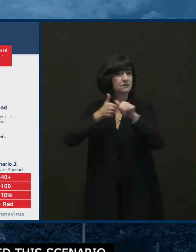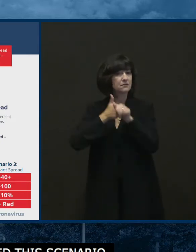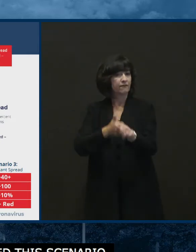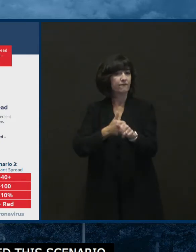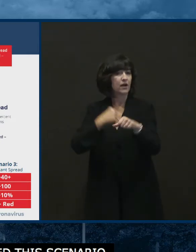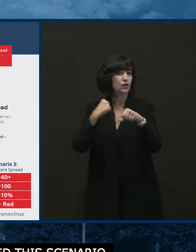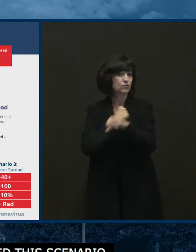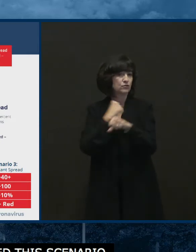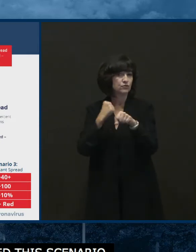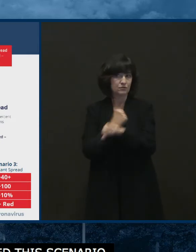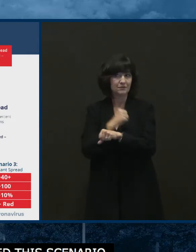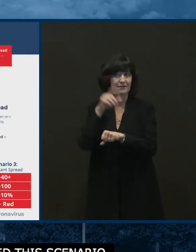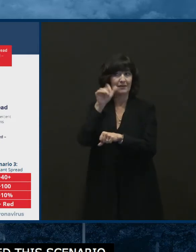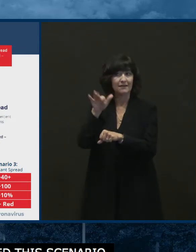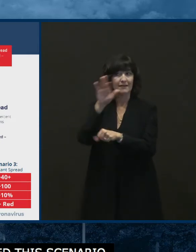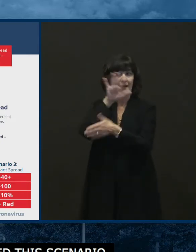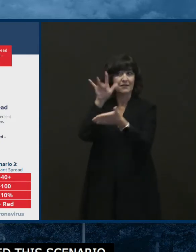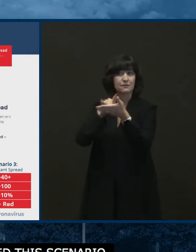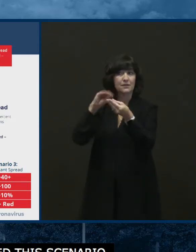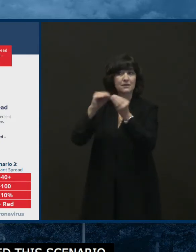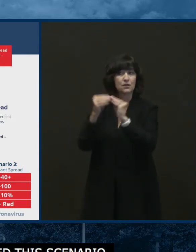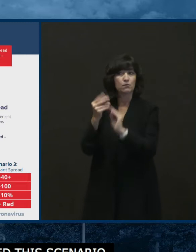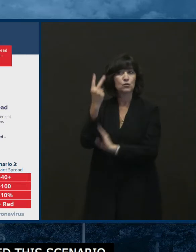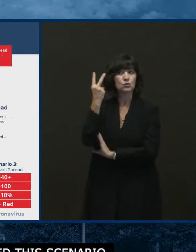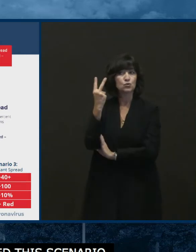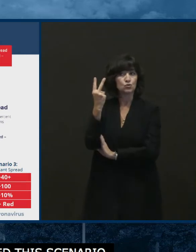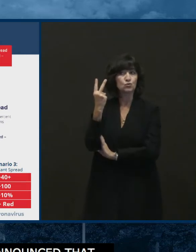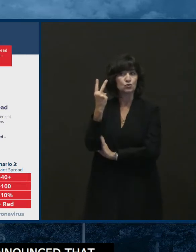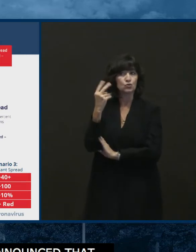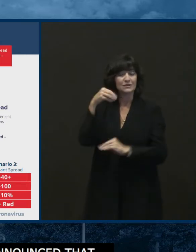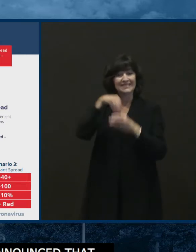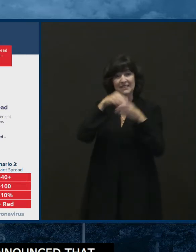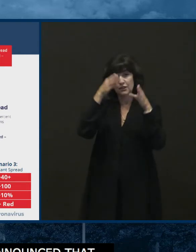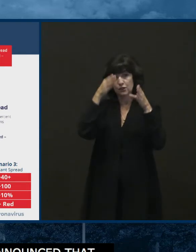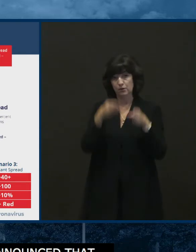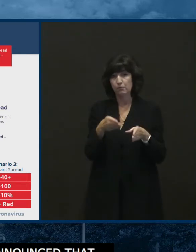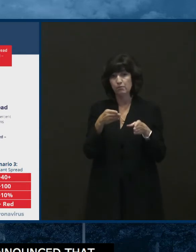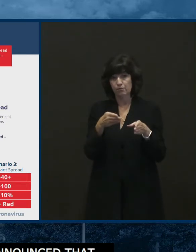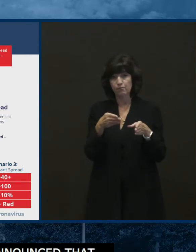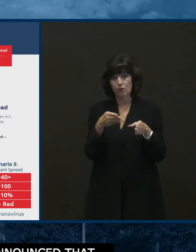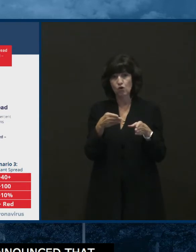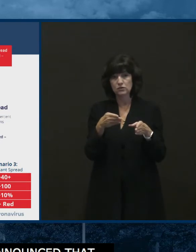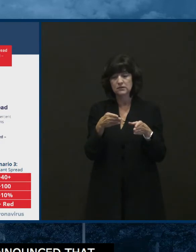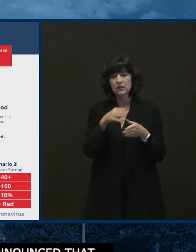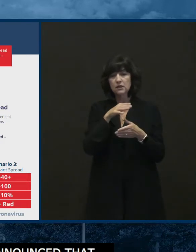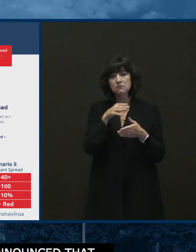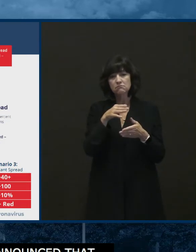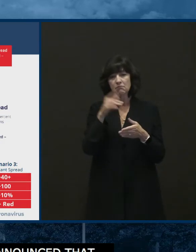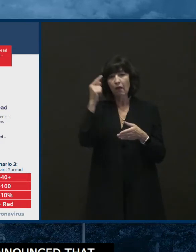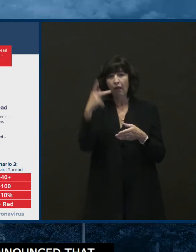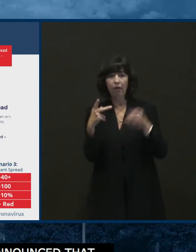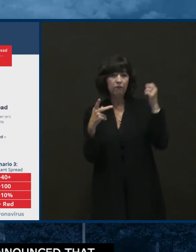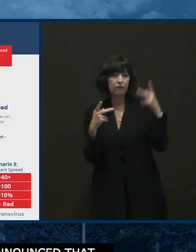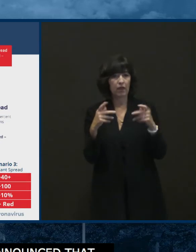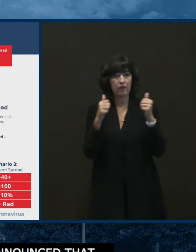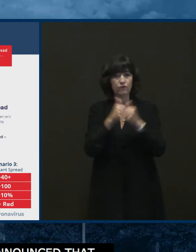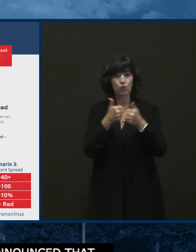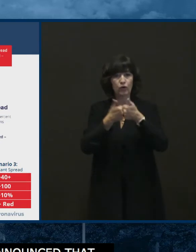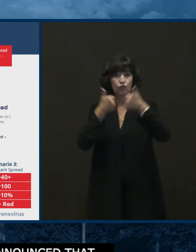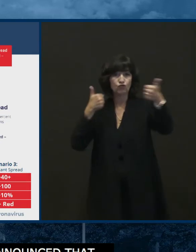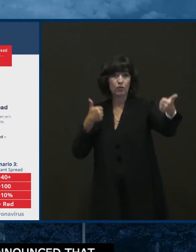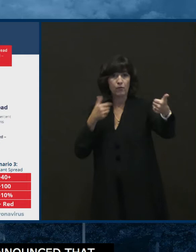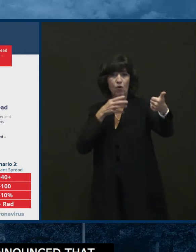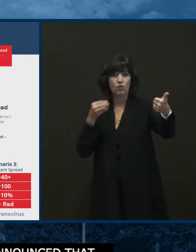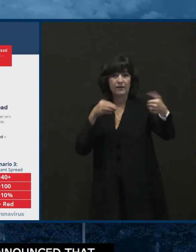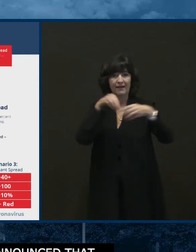with scenario 2, which is an in-person remote combination that we call hybrid. Districts do